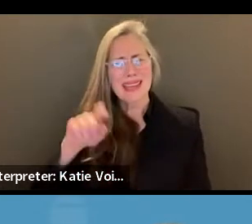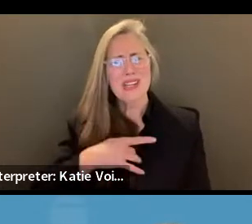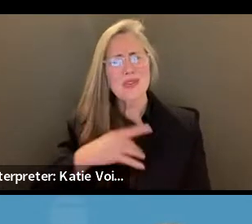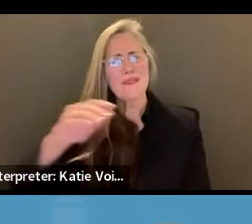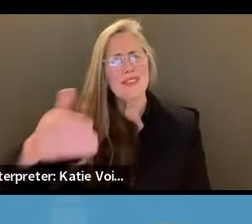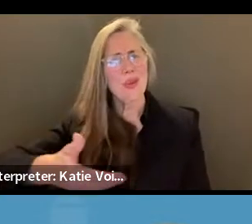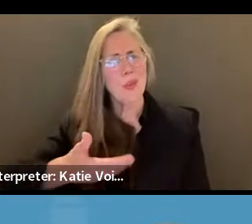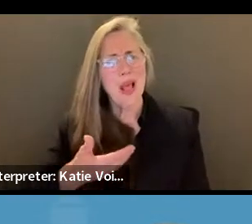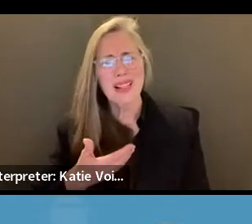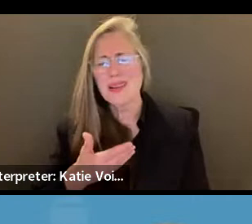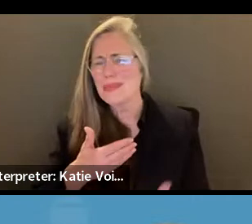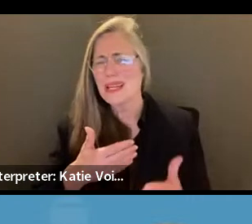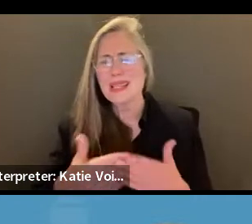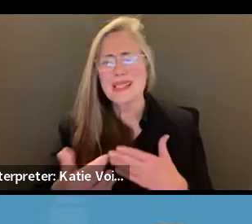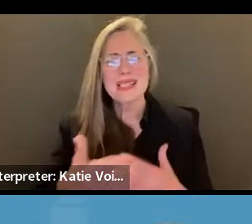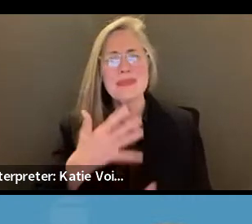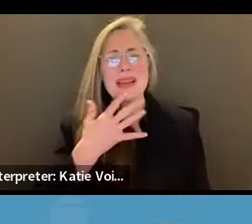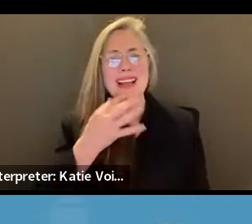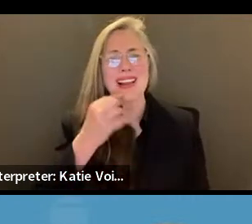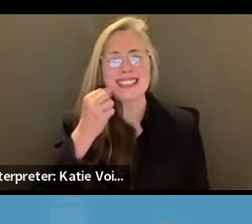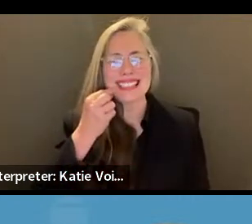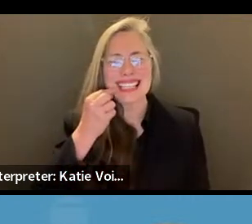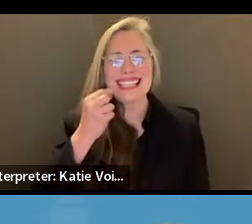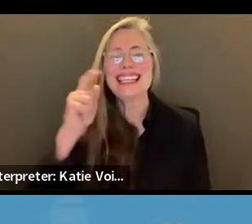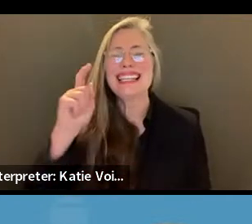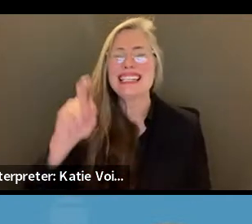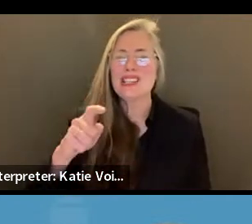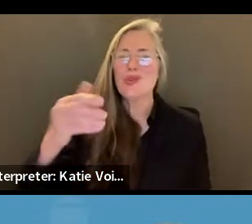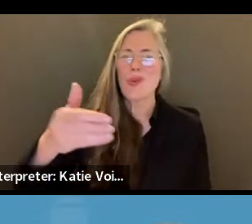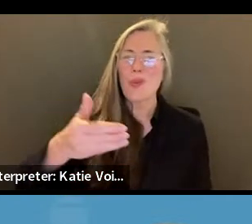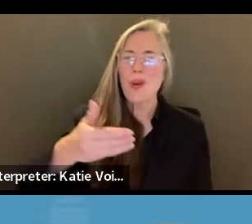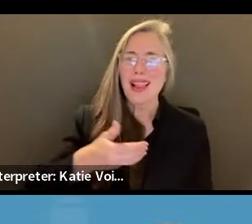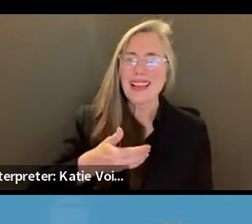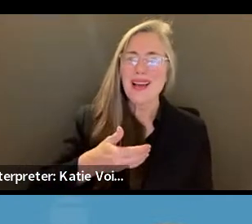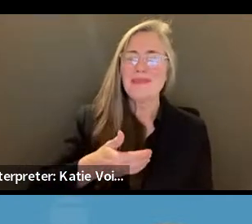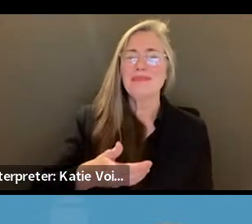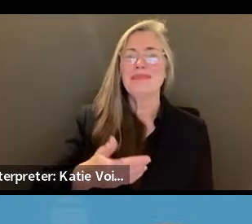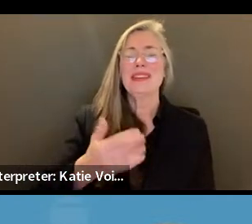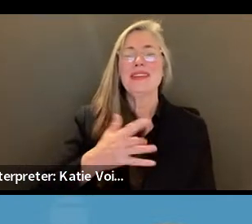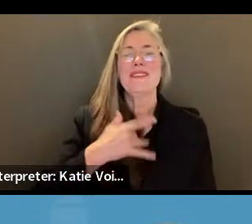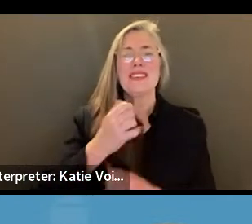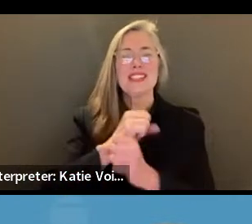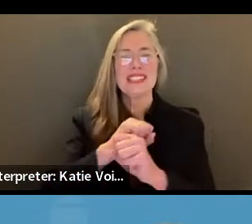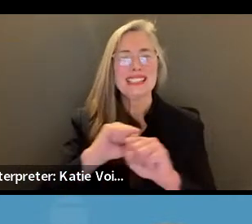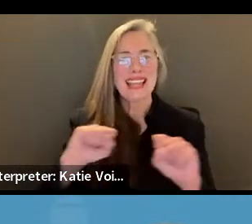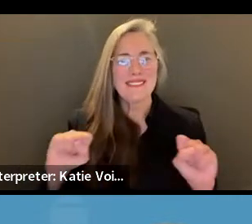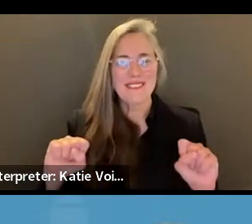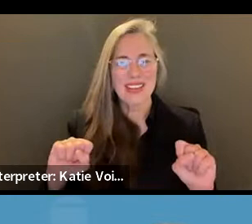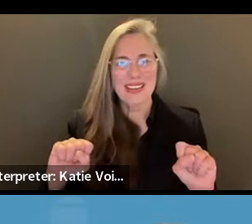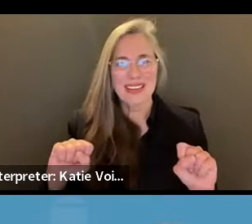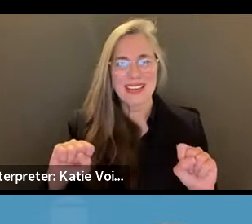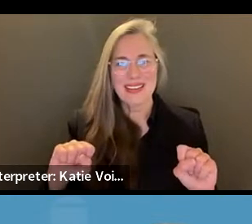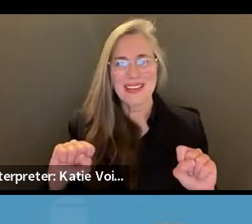regardless, right? They need to be welcome. They need to feel safe. They need to feel,